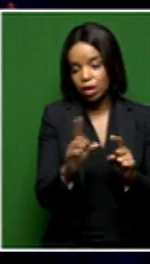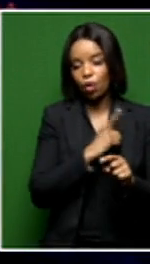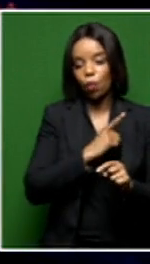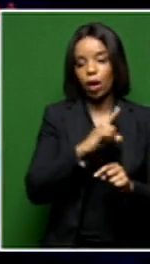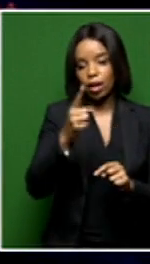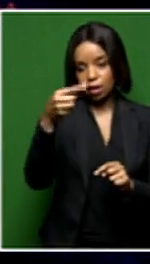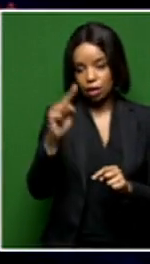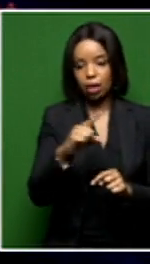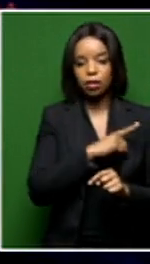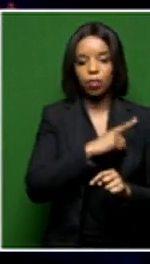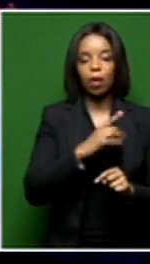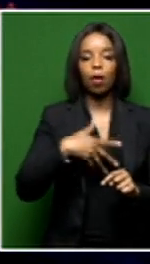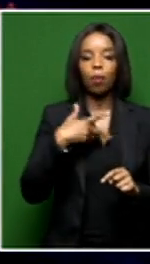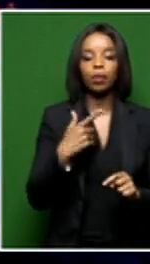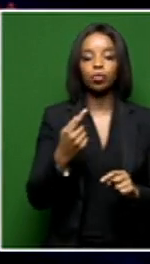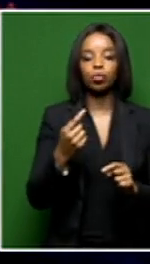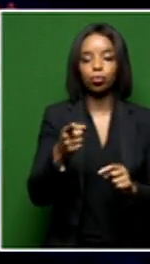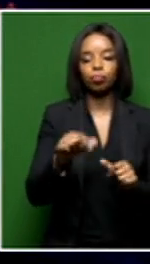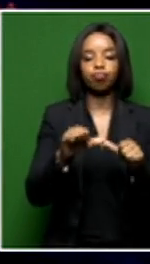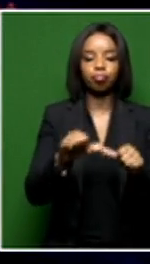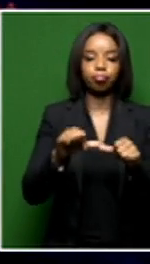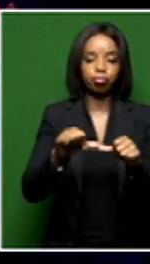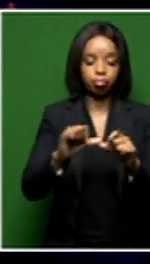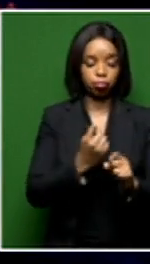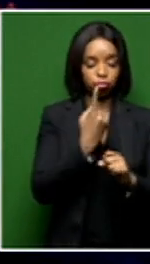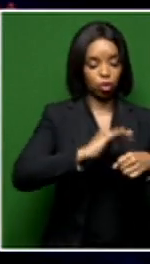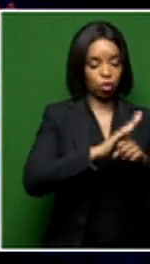stem the tide, not just with COVID, but also with